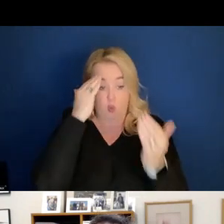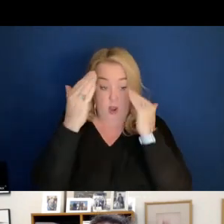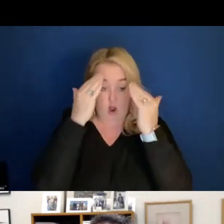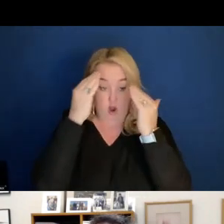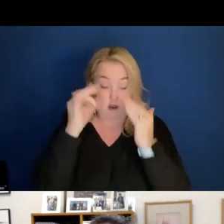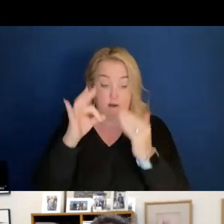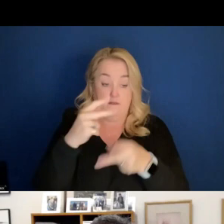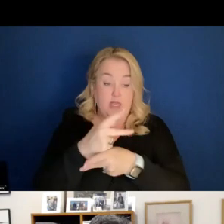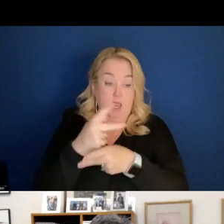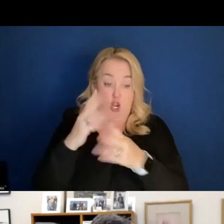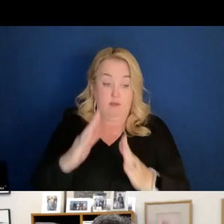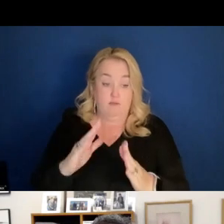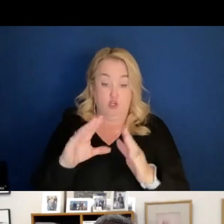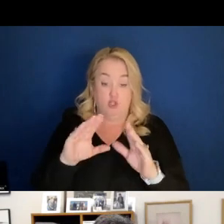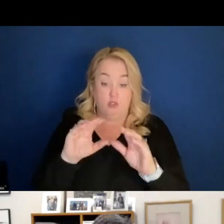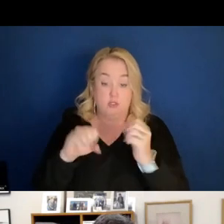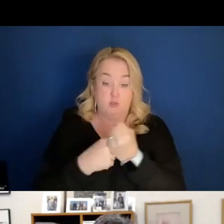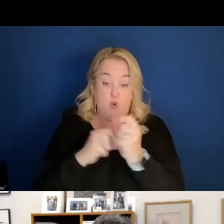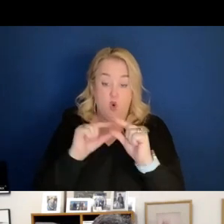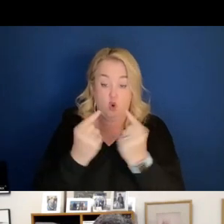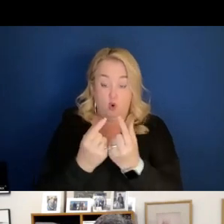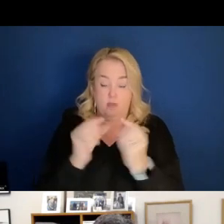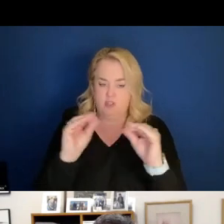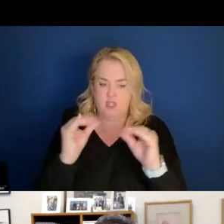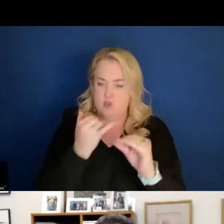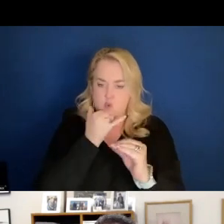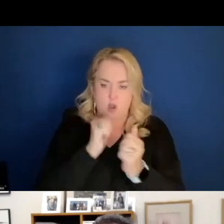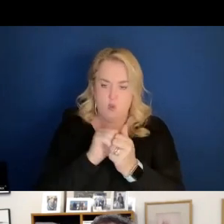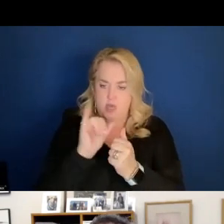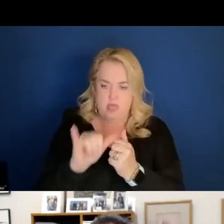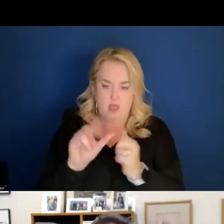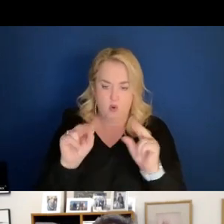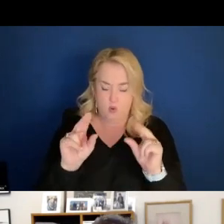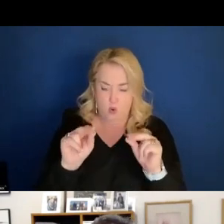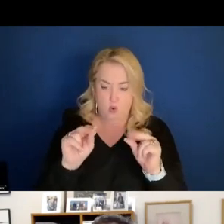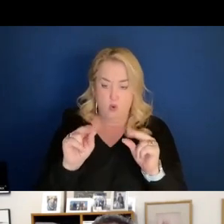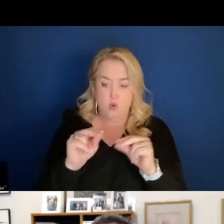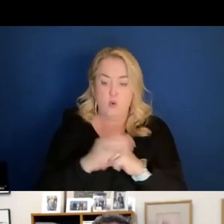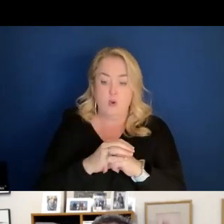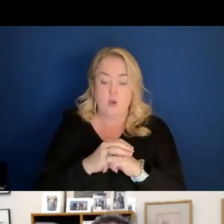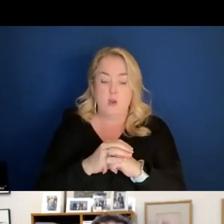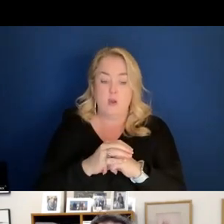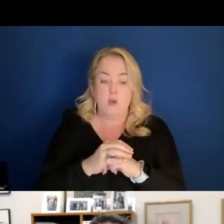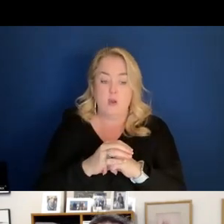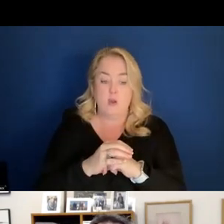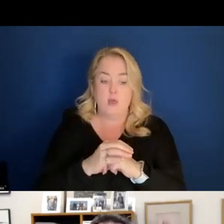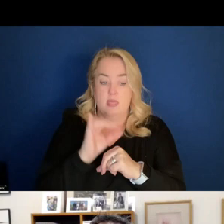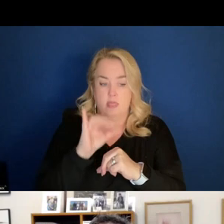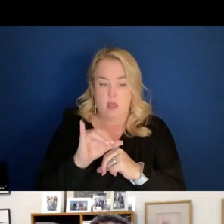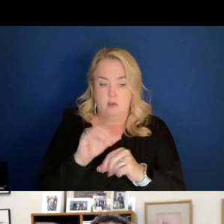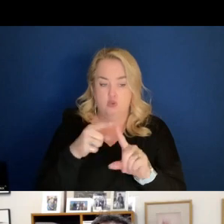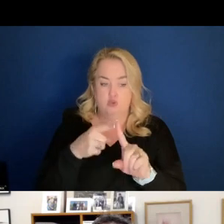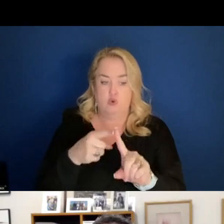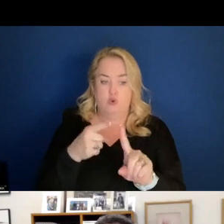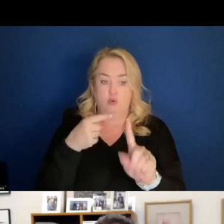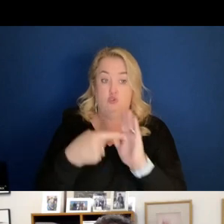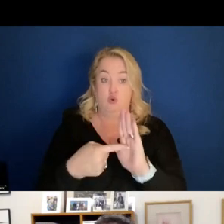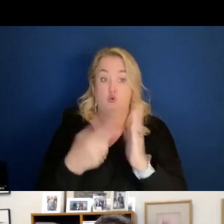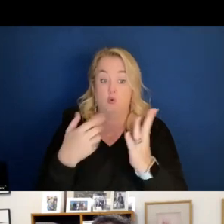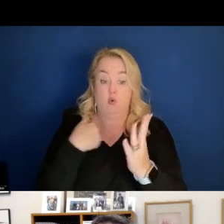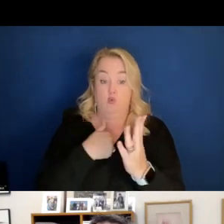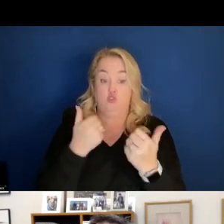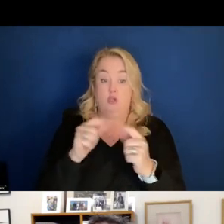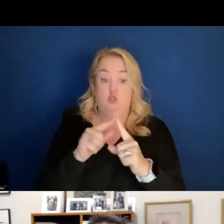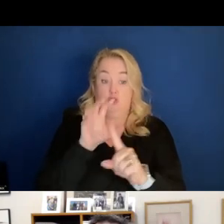caregiver support group. Now, there is nothing wrong with that. And again, it kind of frames much more generally sort of what it is that we're trying to achieve. But in terms